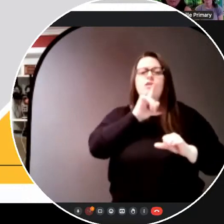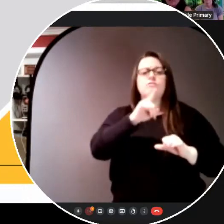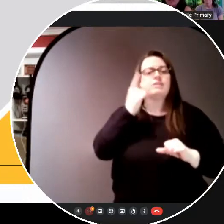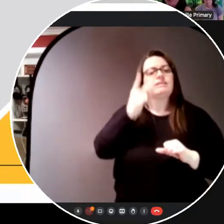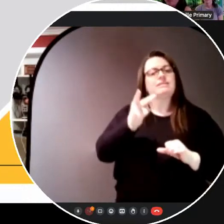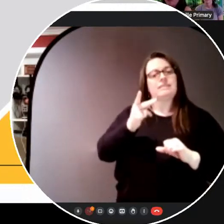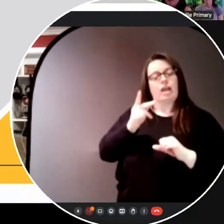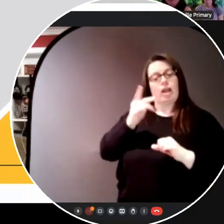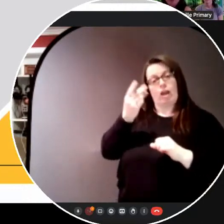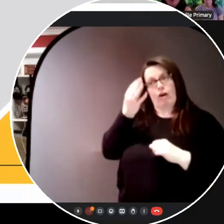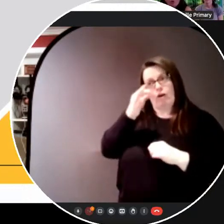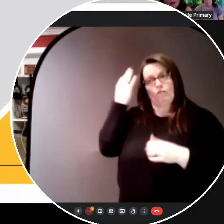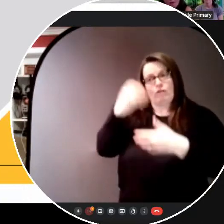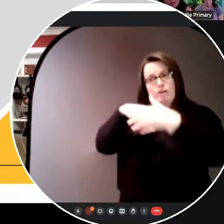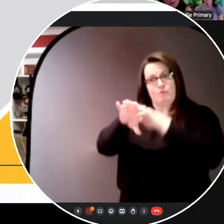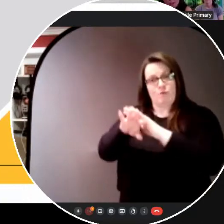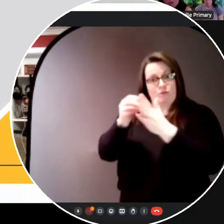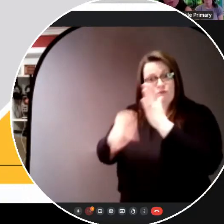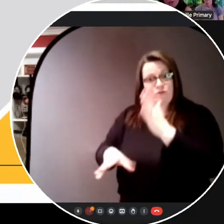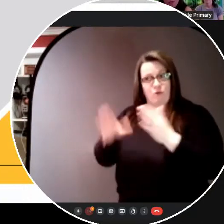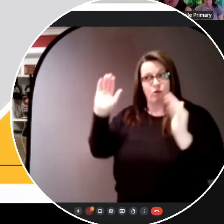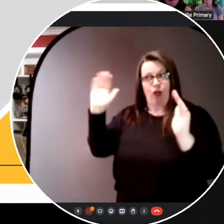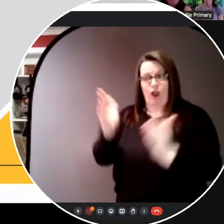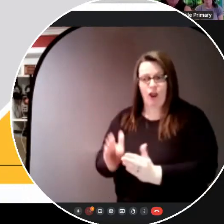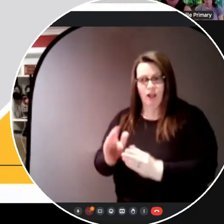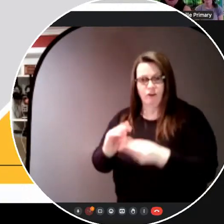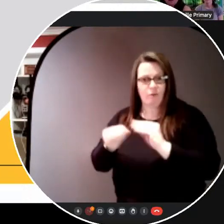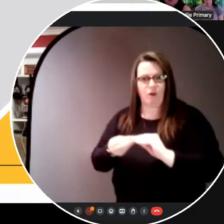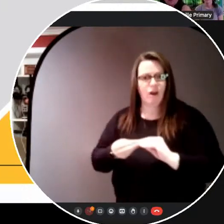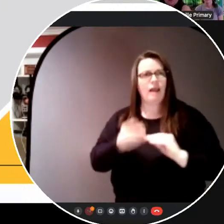and families and community members who want their children